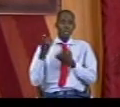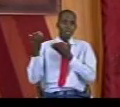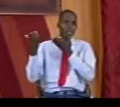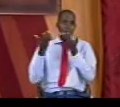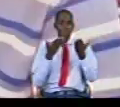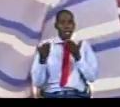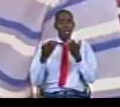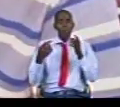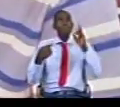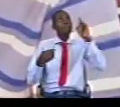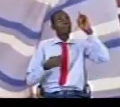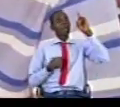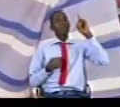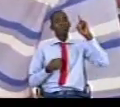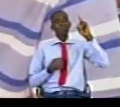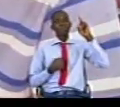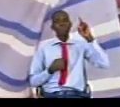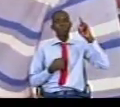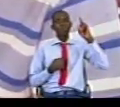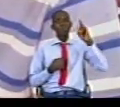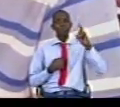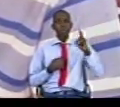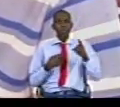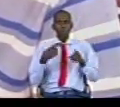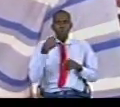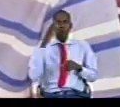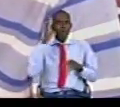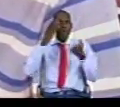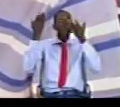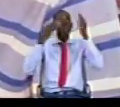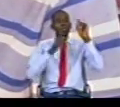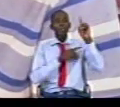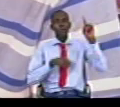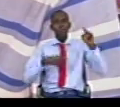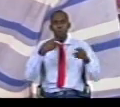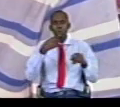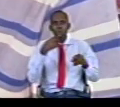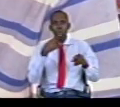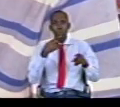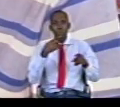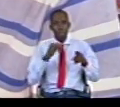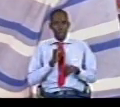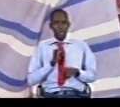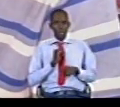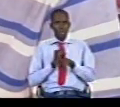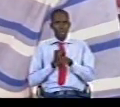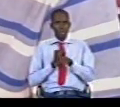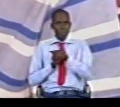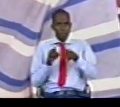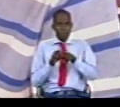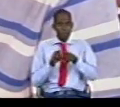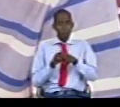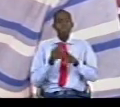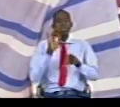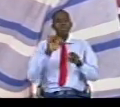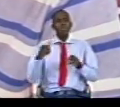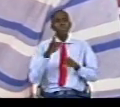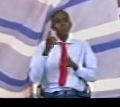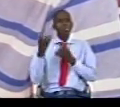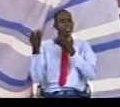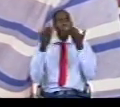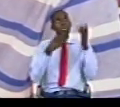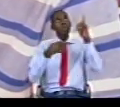is that? Is he here tonight? If any man, any woman serve me, let him follow me. Look at this.